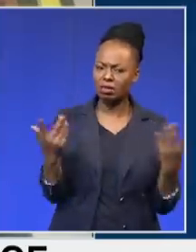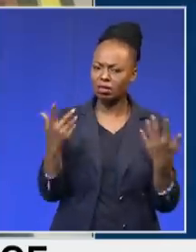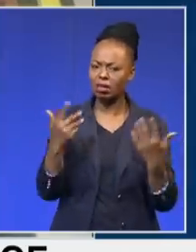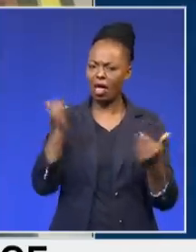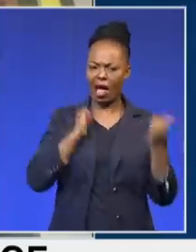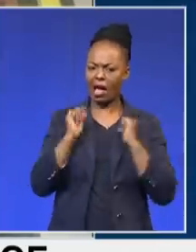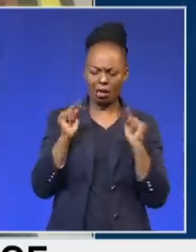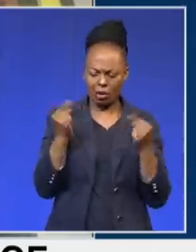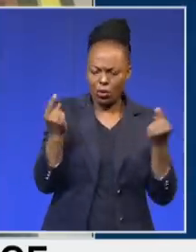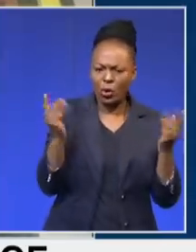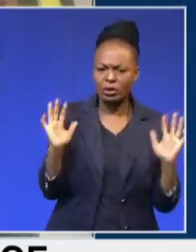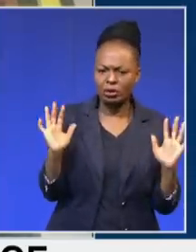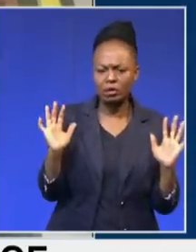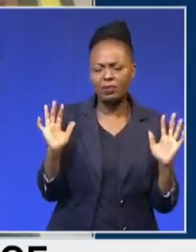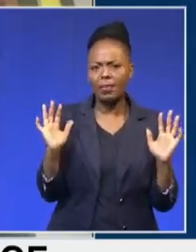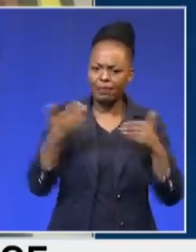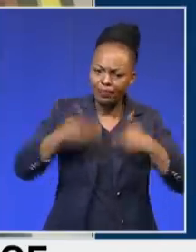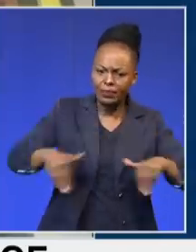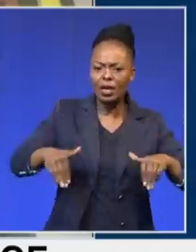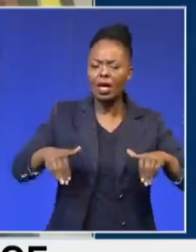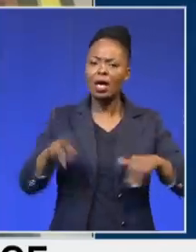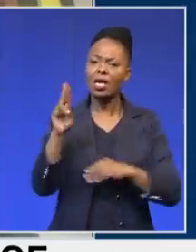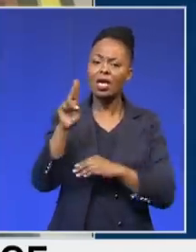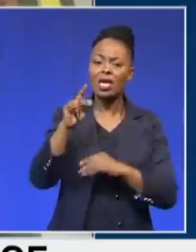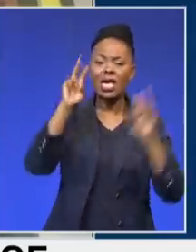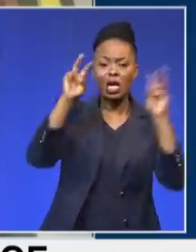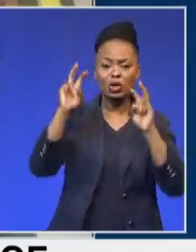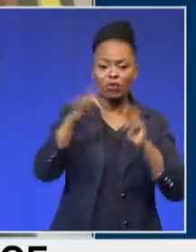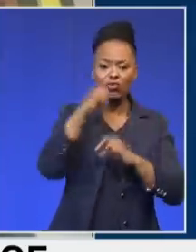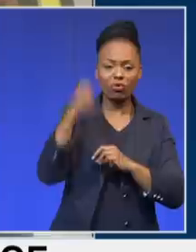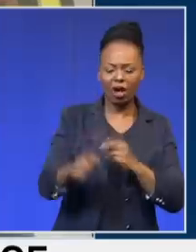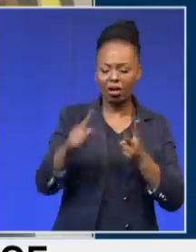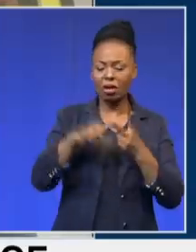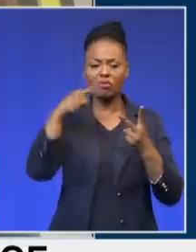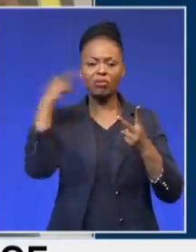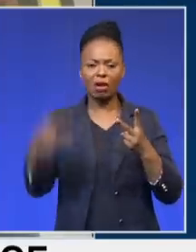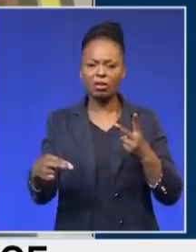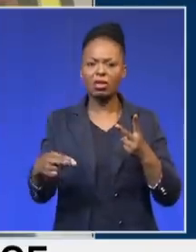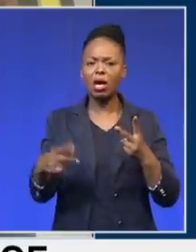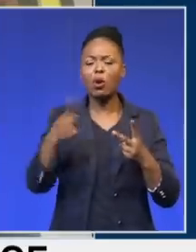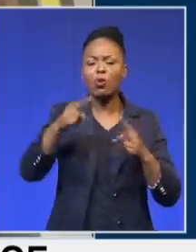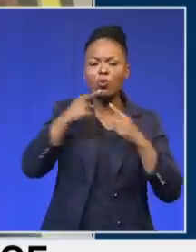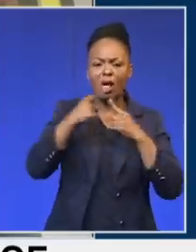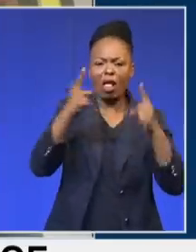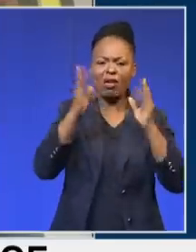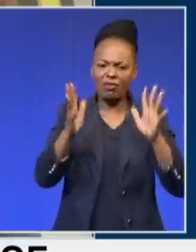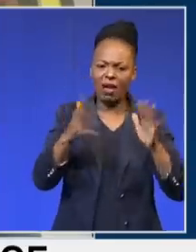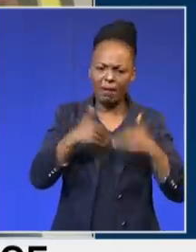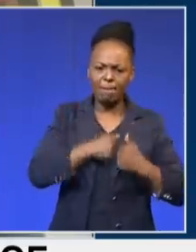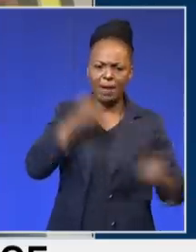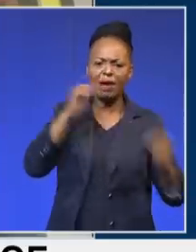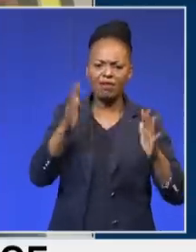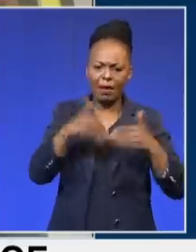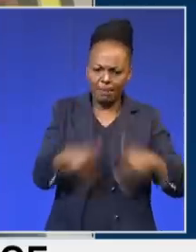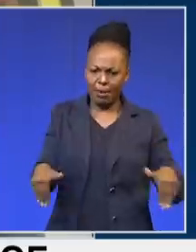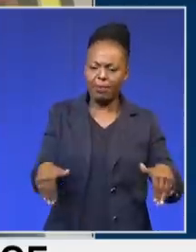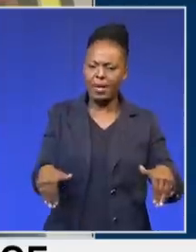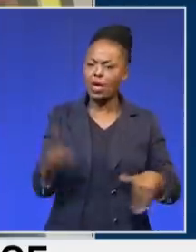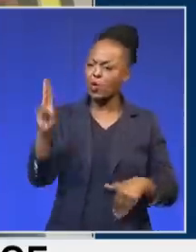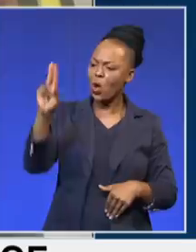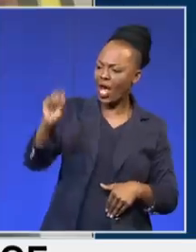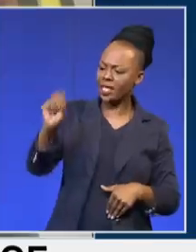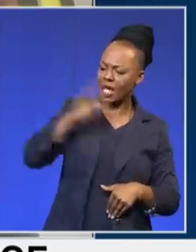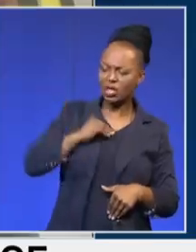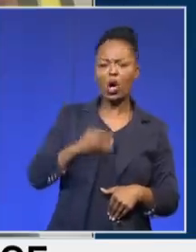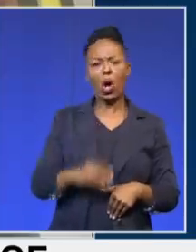that on the issue of Ukraine and Russia, we remain non-aligned, and the US came to us and said, oh, South